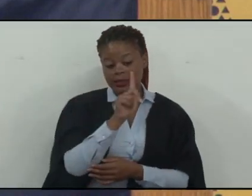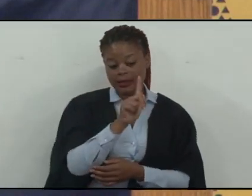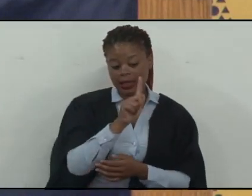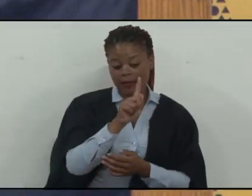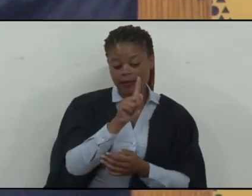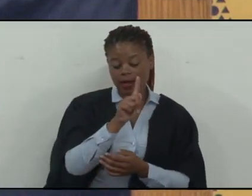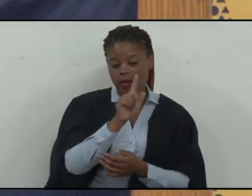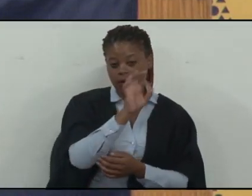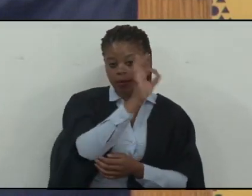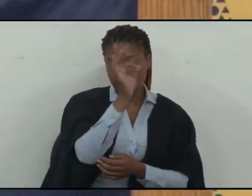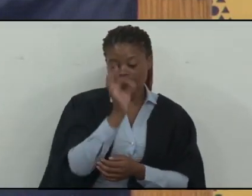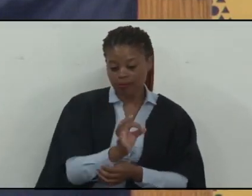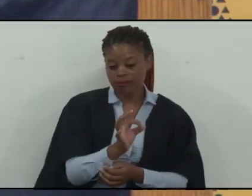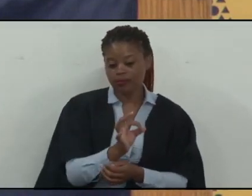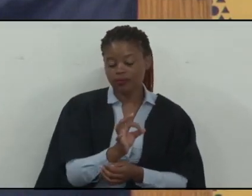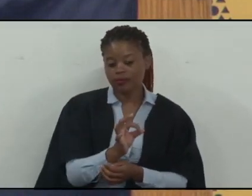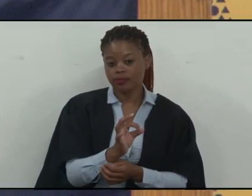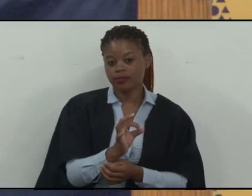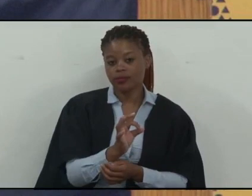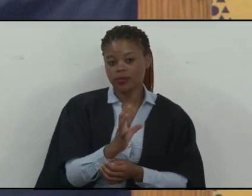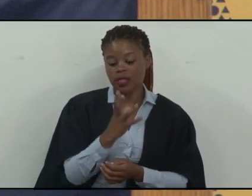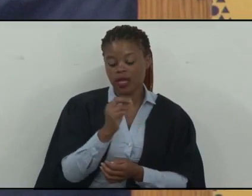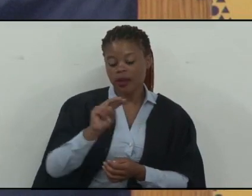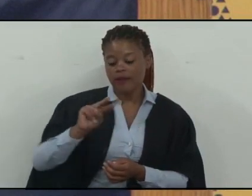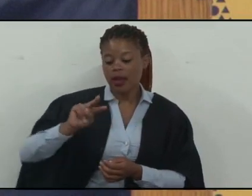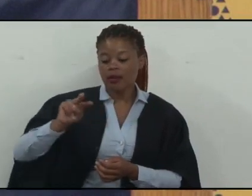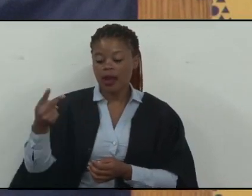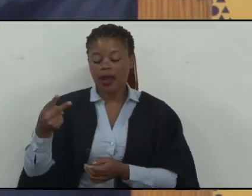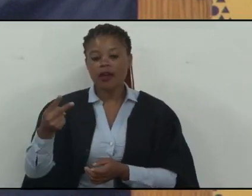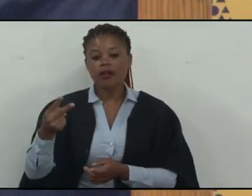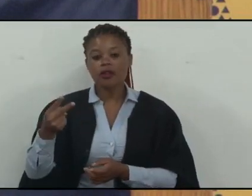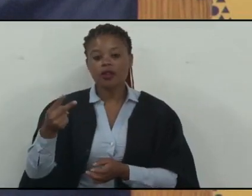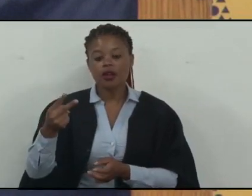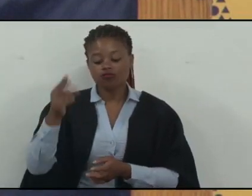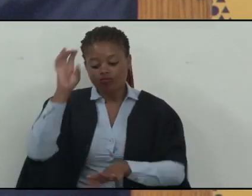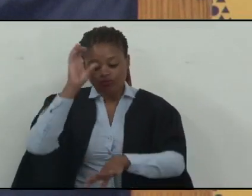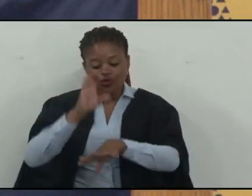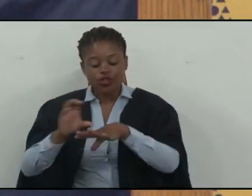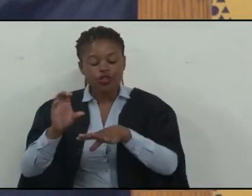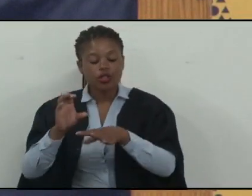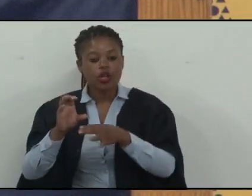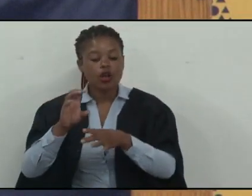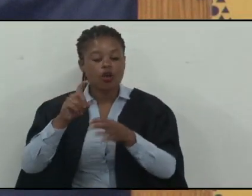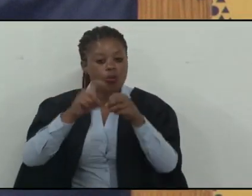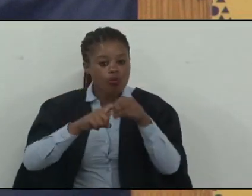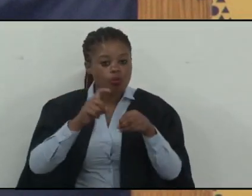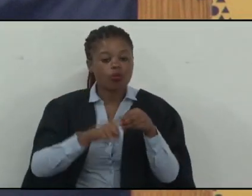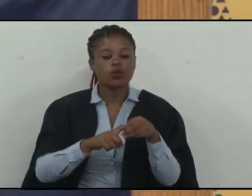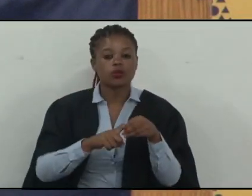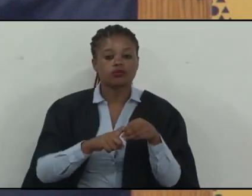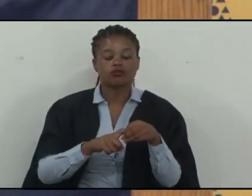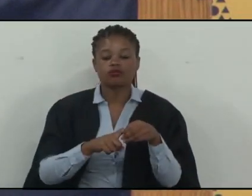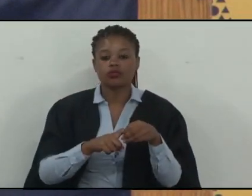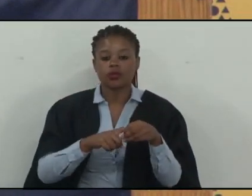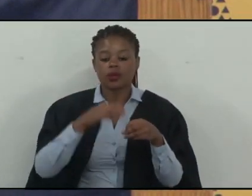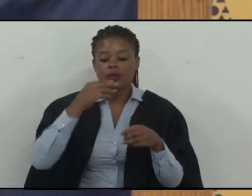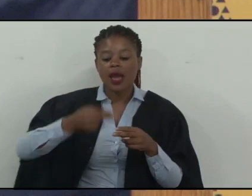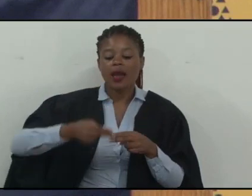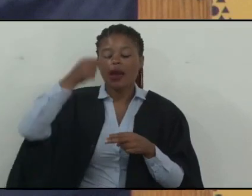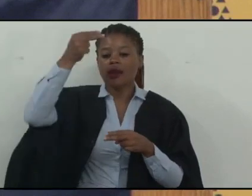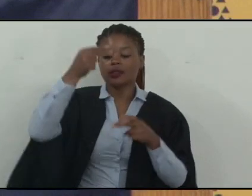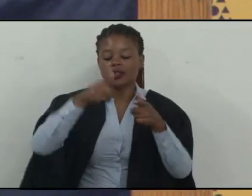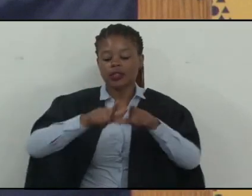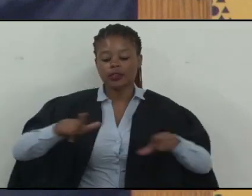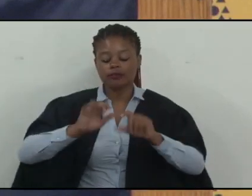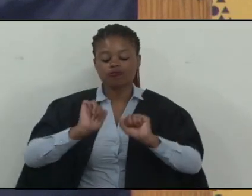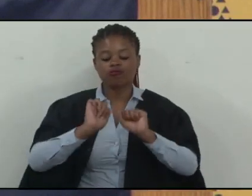7% had other tertiary qualifications as their highest level of